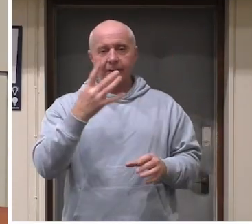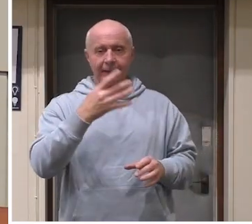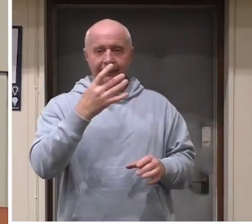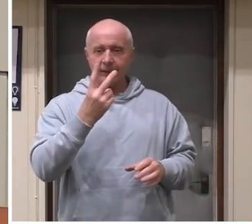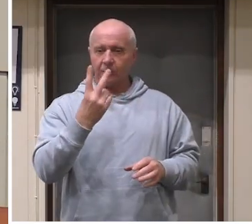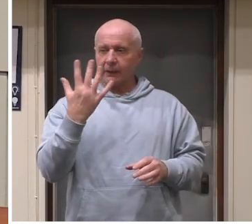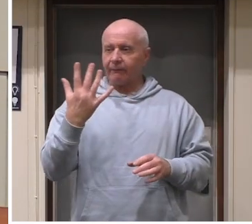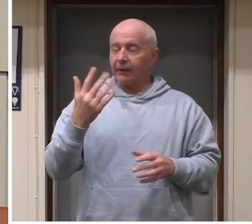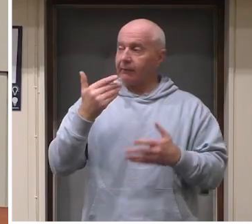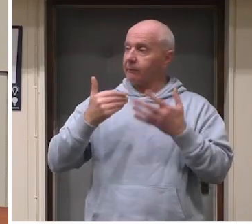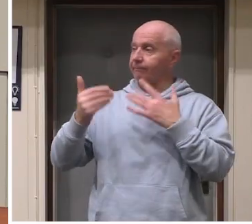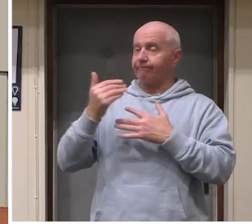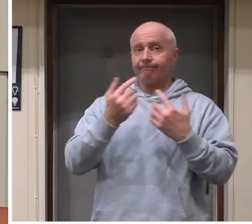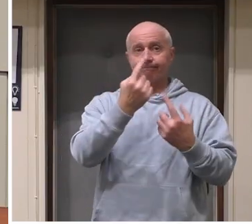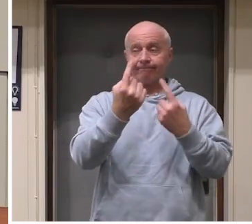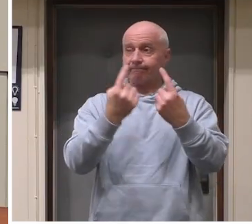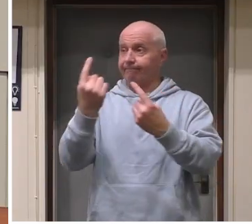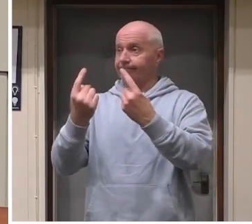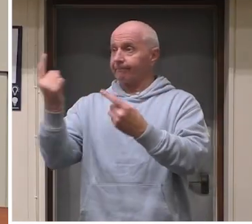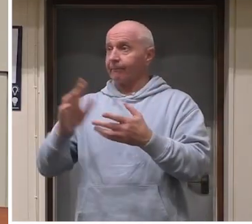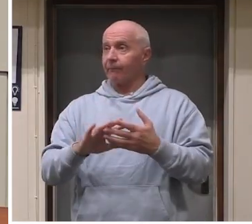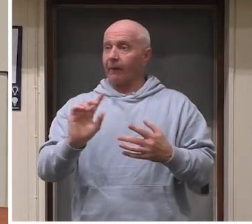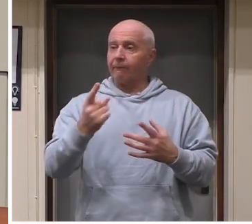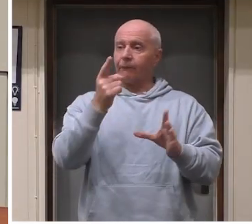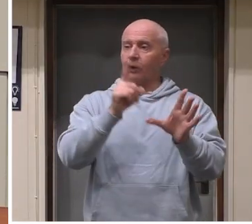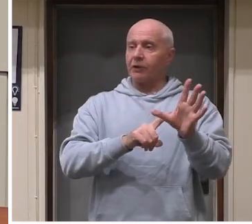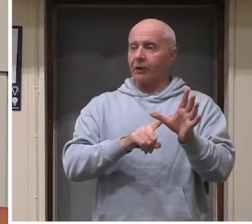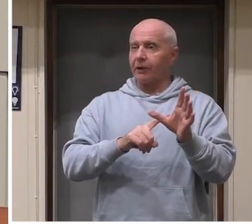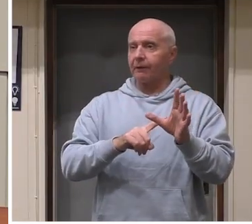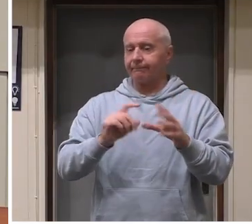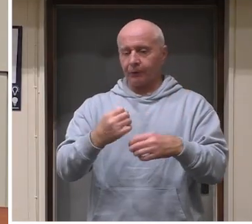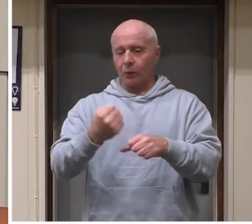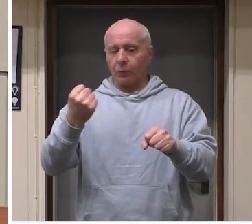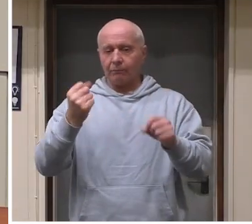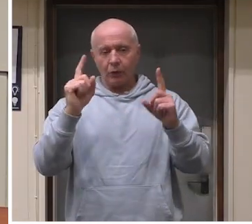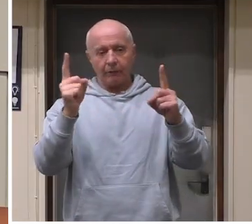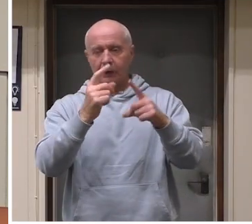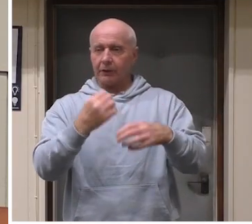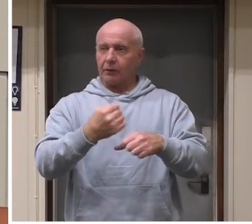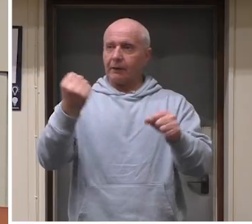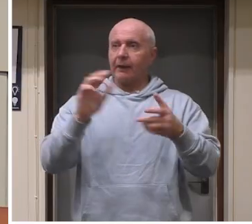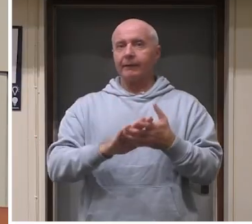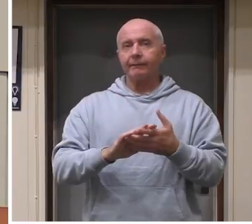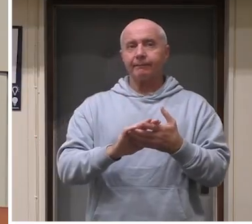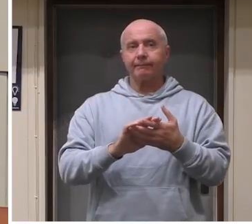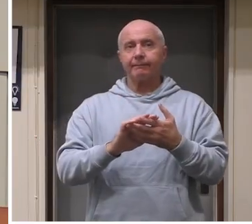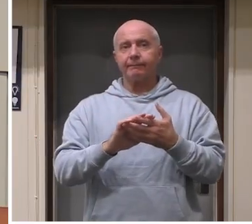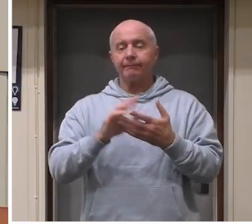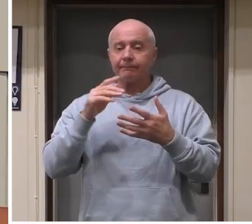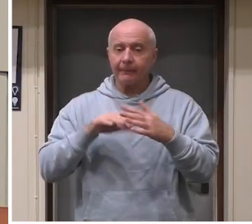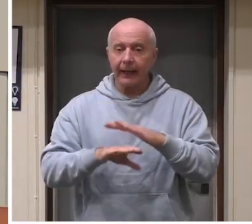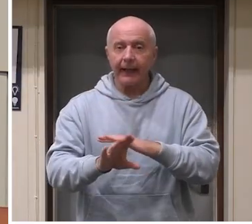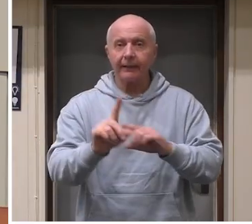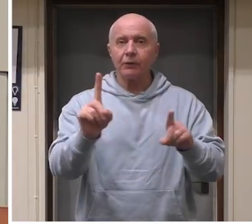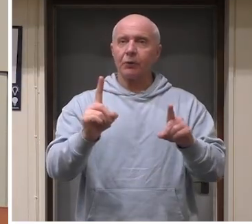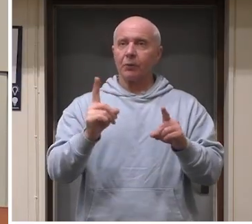1925, and each and every one of you is a first-year undergraduate student at university, and you've just walked into the lecture to learn about